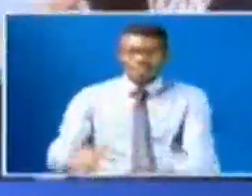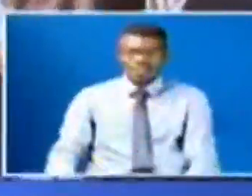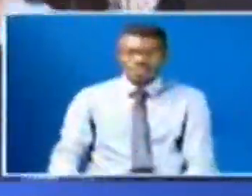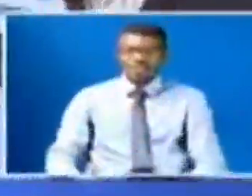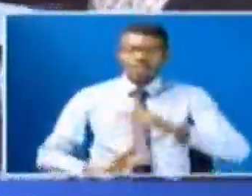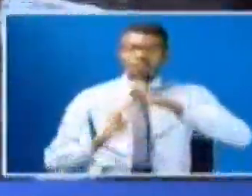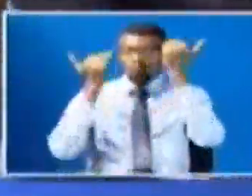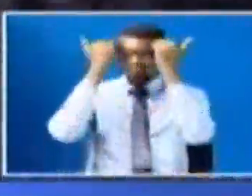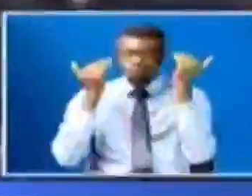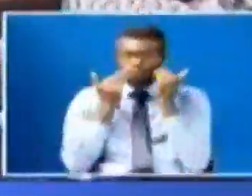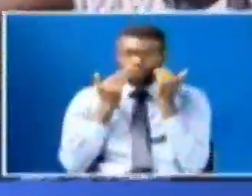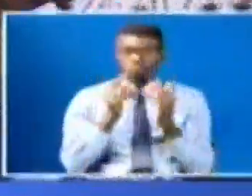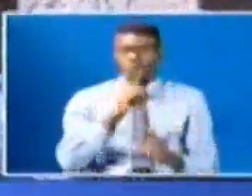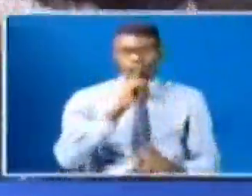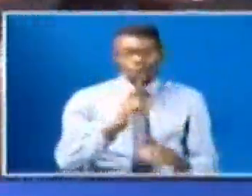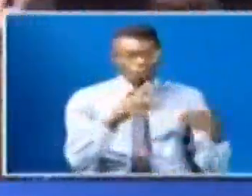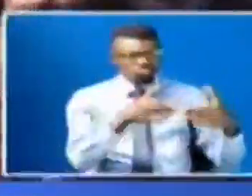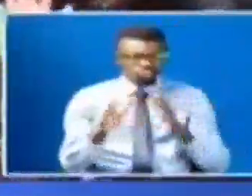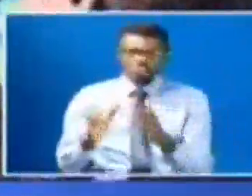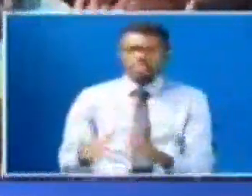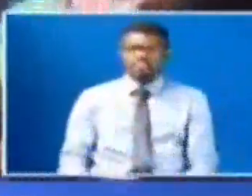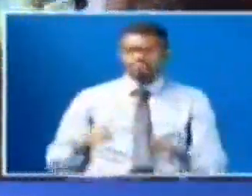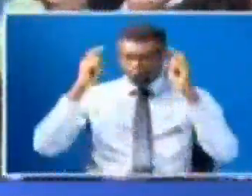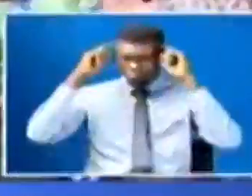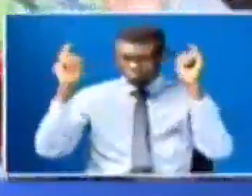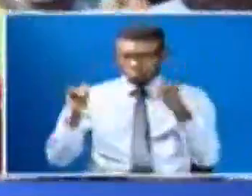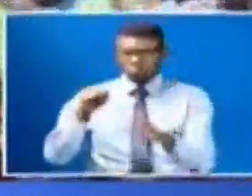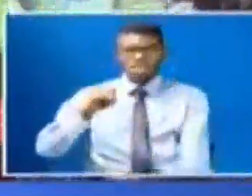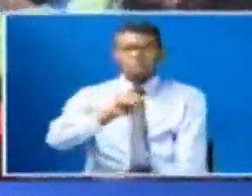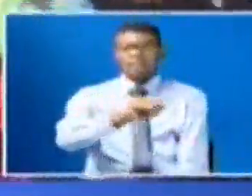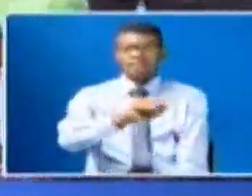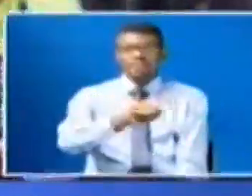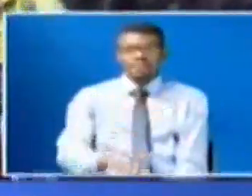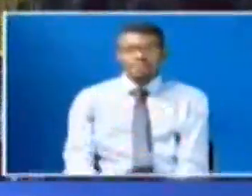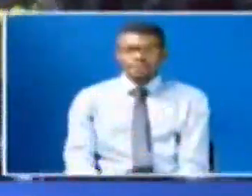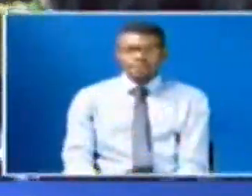ordered all parties to bear their own costs.